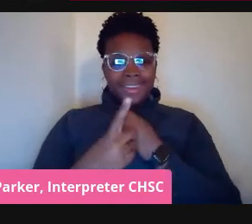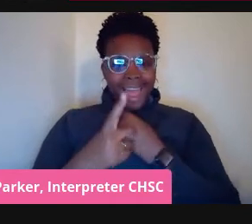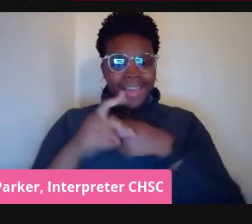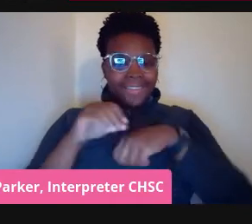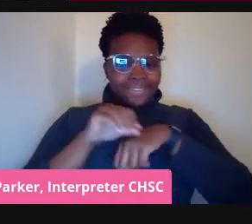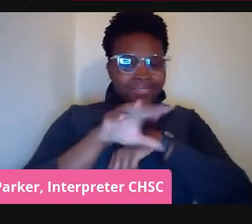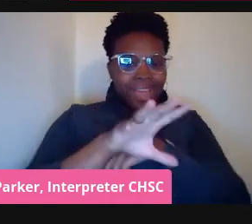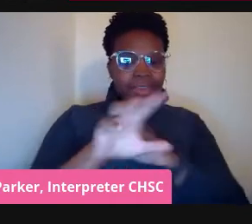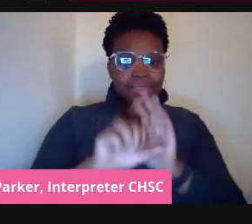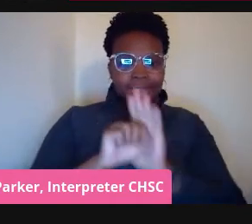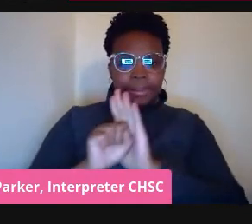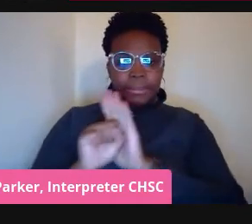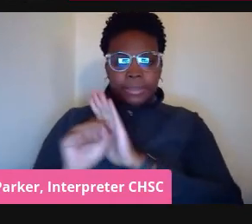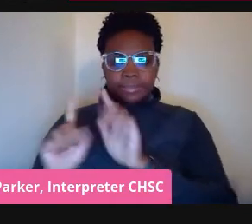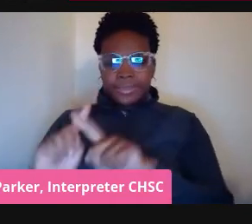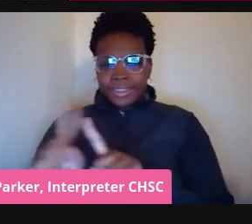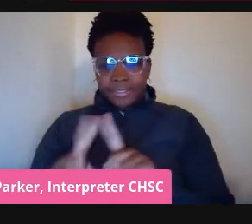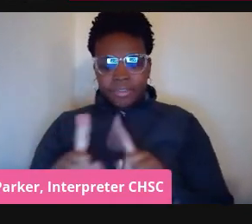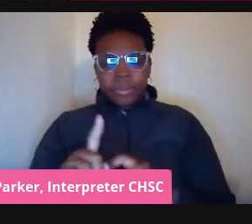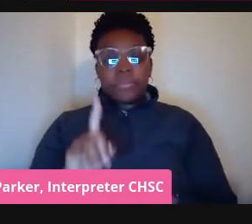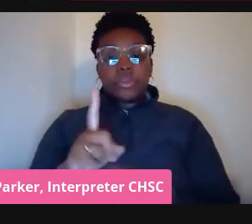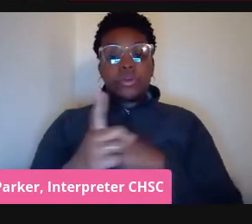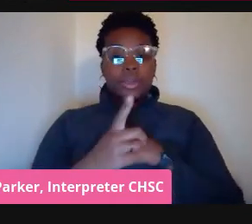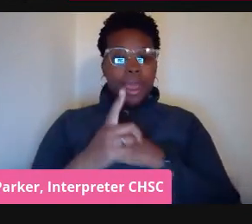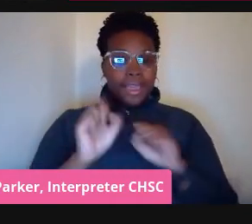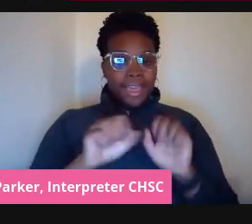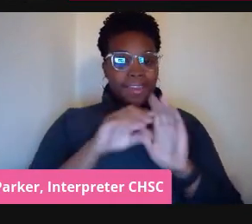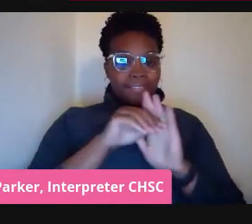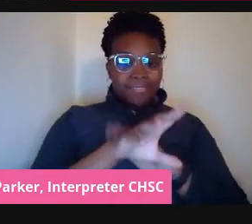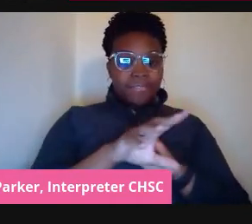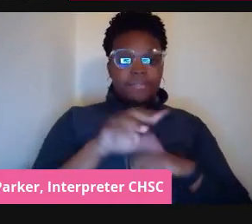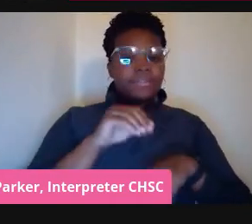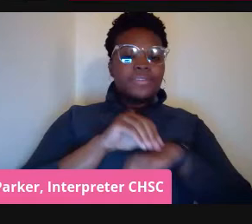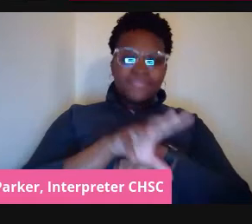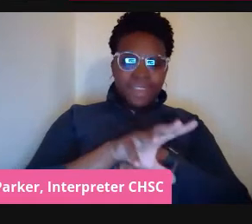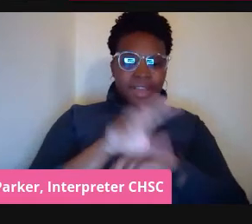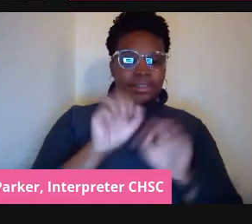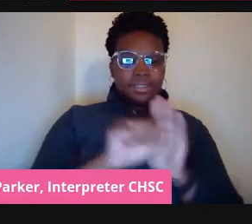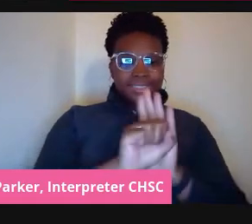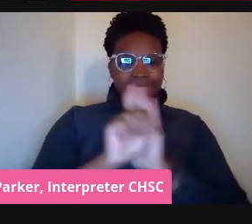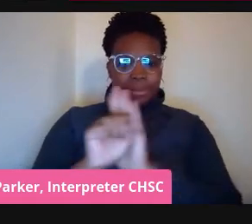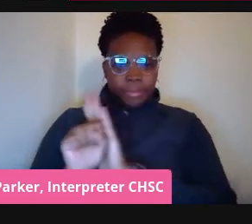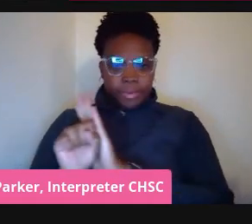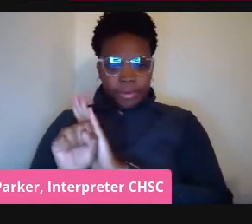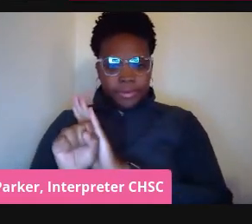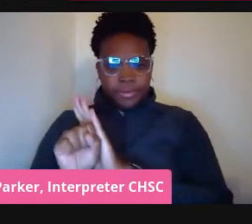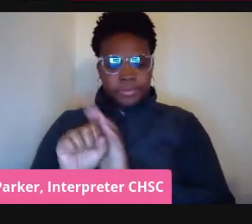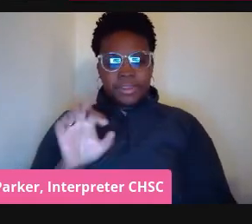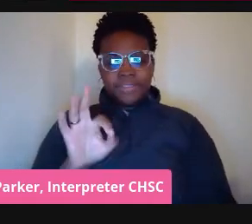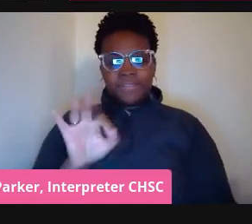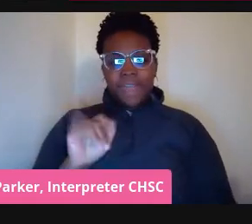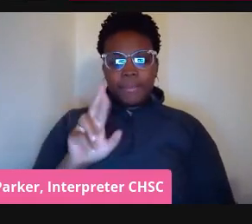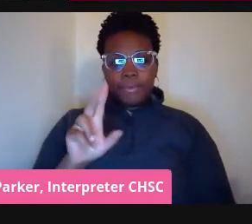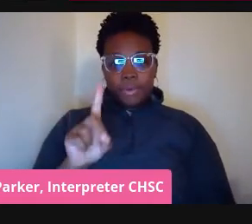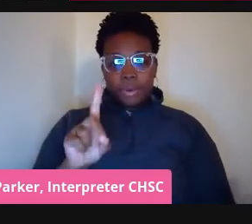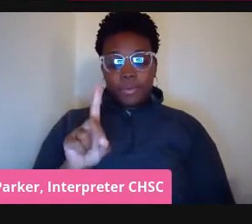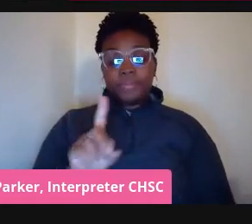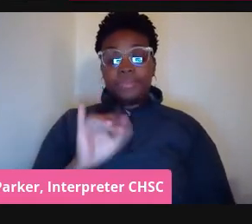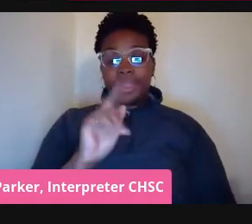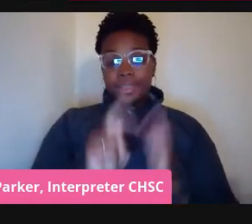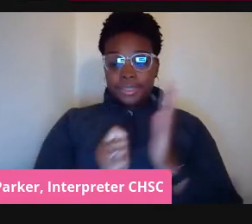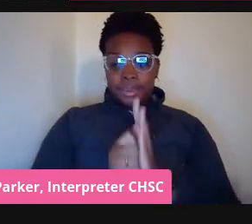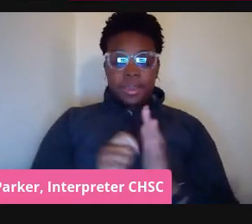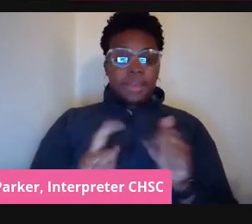affect, your diet can affect the symptoms of fibroid tumors. So through that journey is when I first started talking